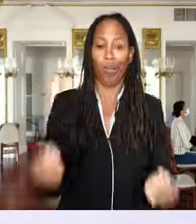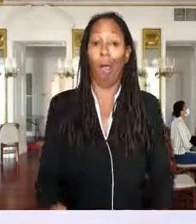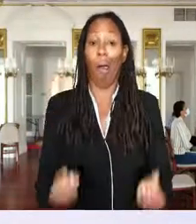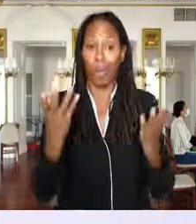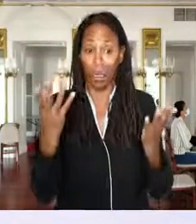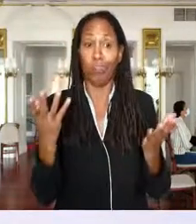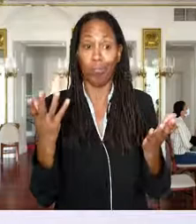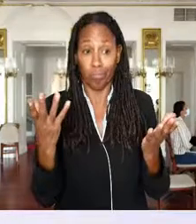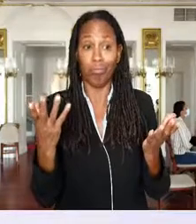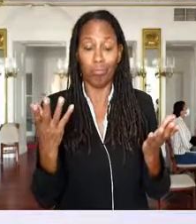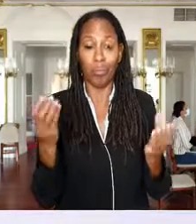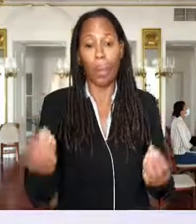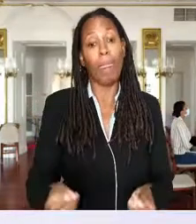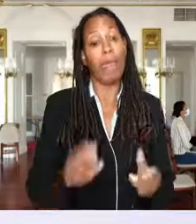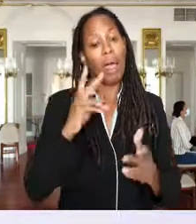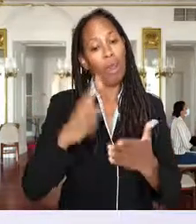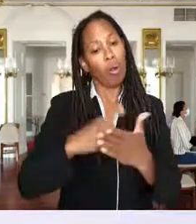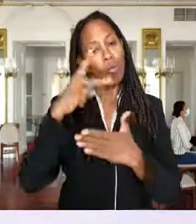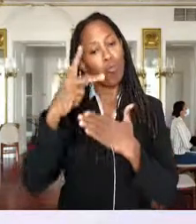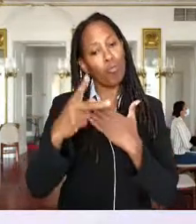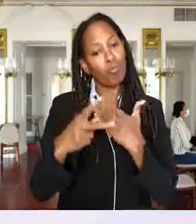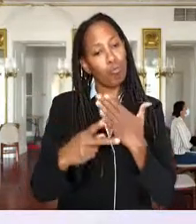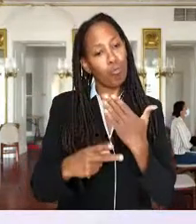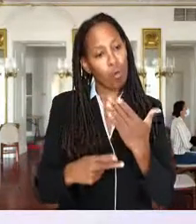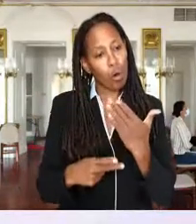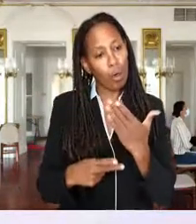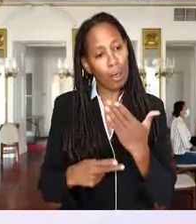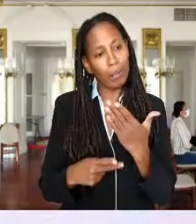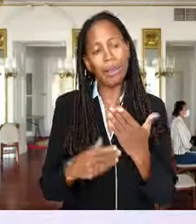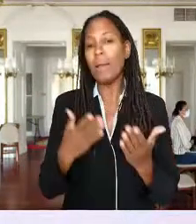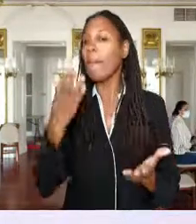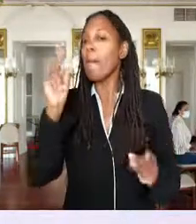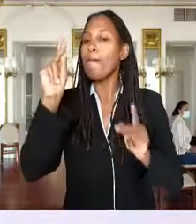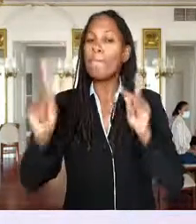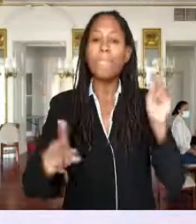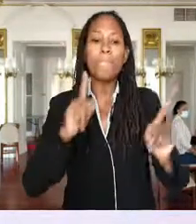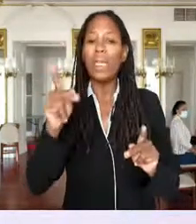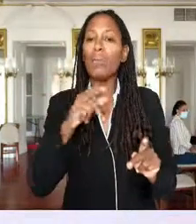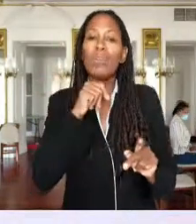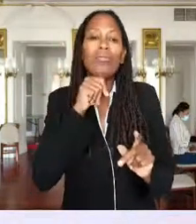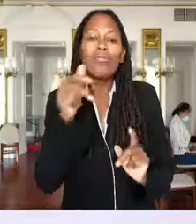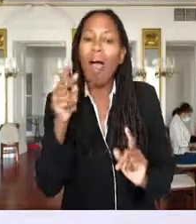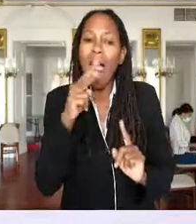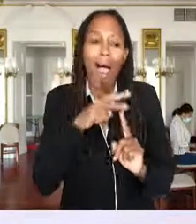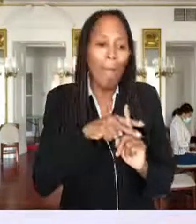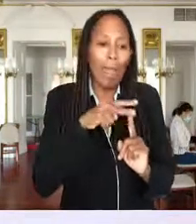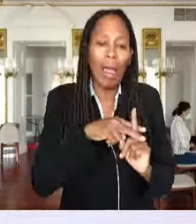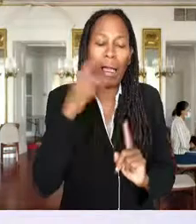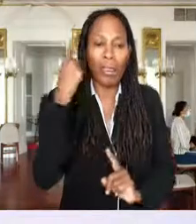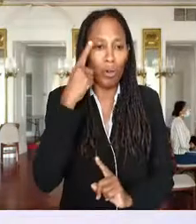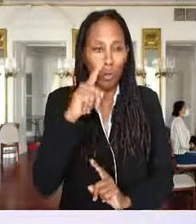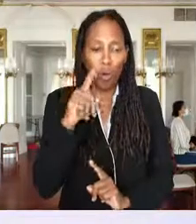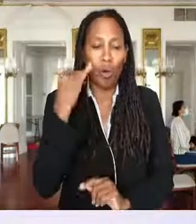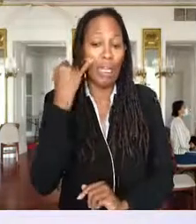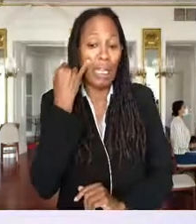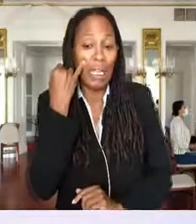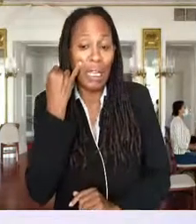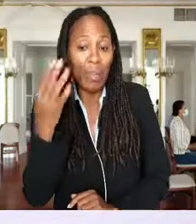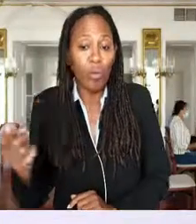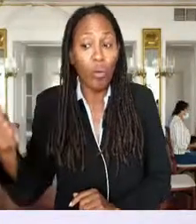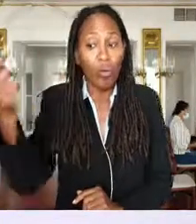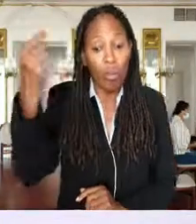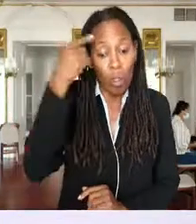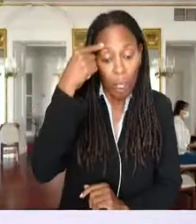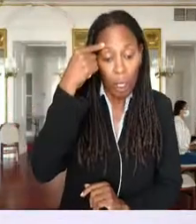the thing is a lot of these programs that we're putting out there, people are not applying for them, like the school scholarship. You know, if you think you're